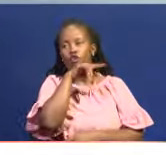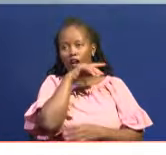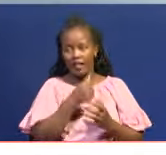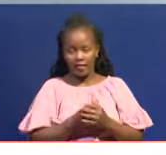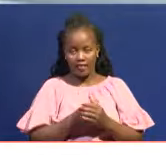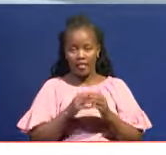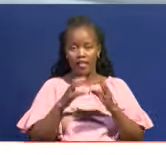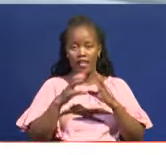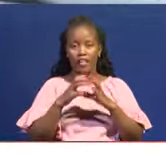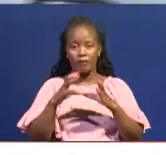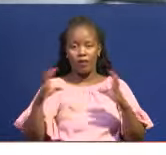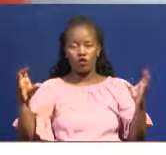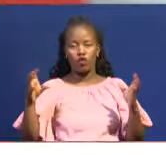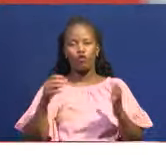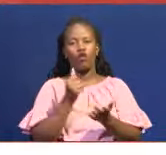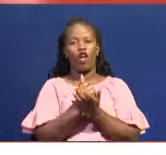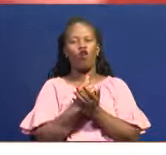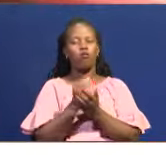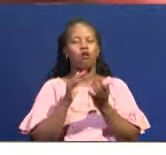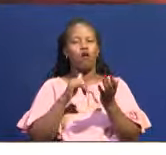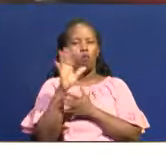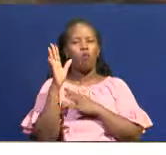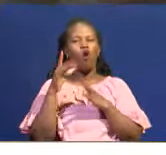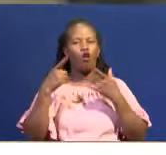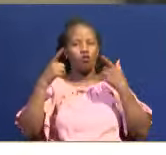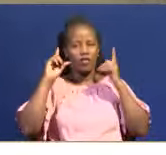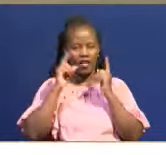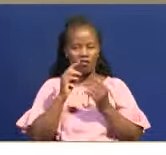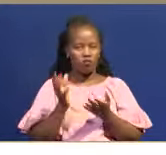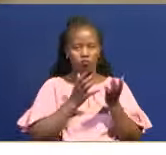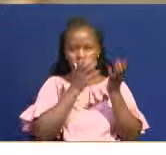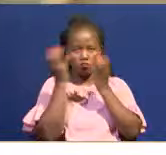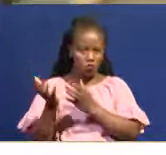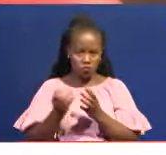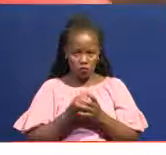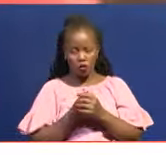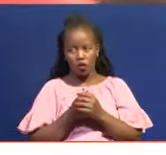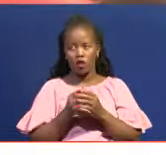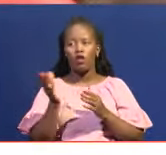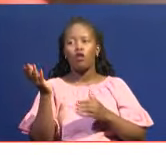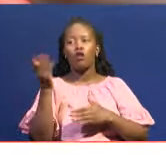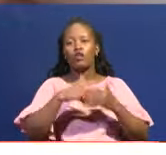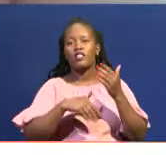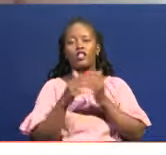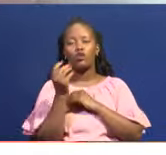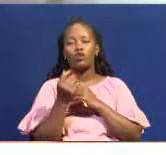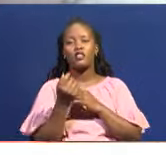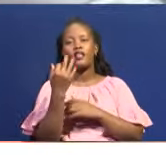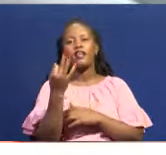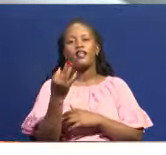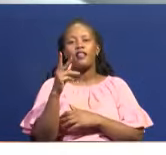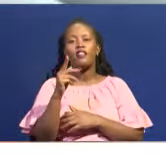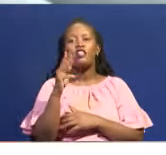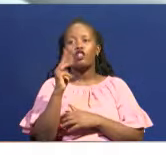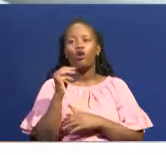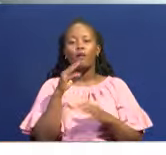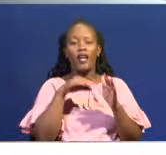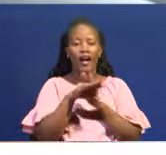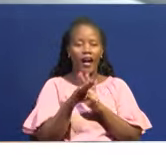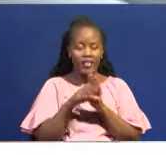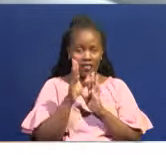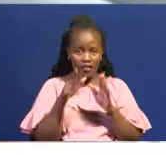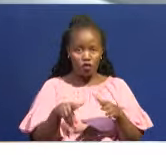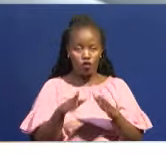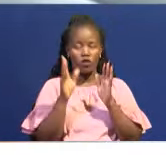for simultaneous loading of trucks and the ships. The construction of the 3-kilometer access road to the depot is also in